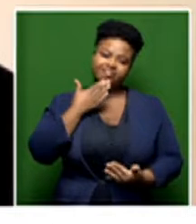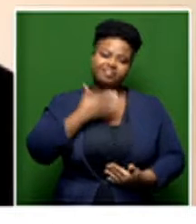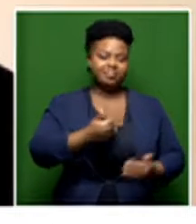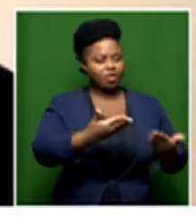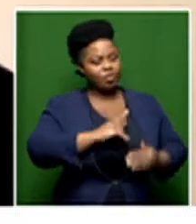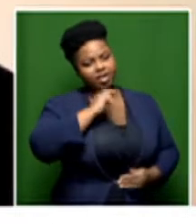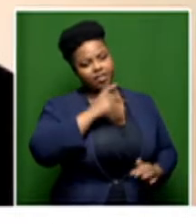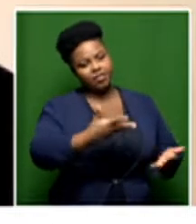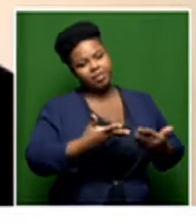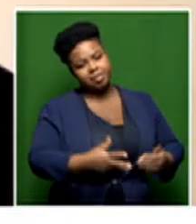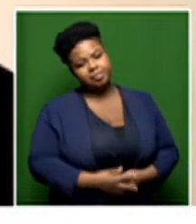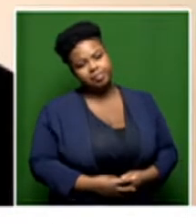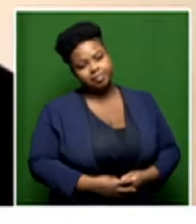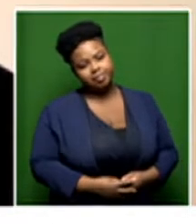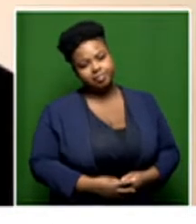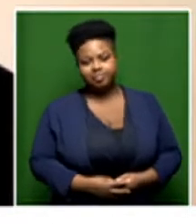Morning Live. Welcome.